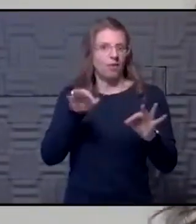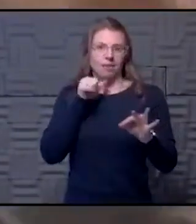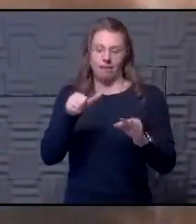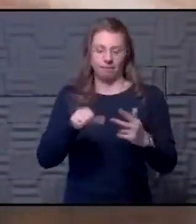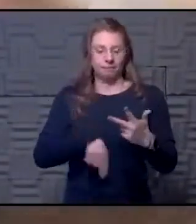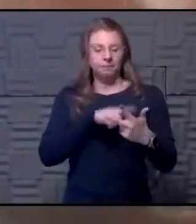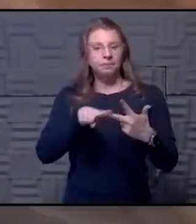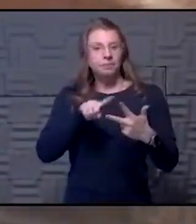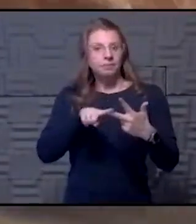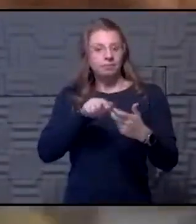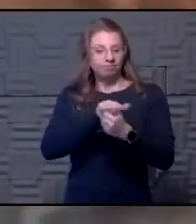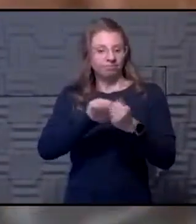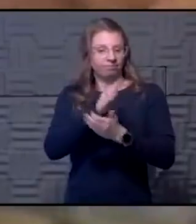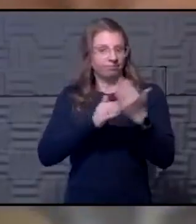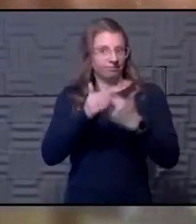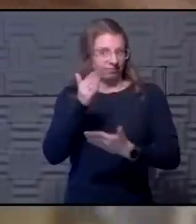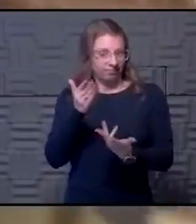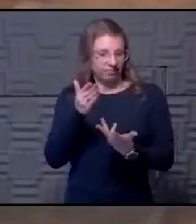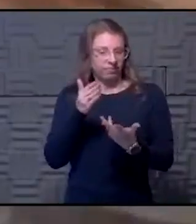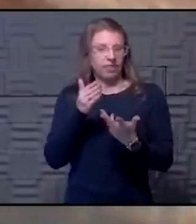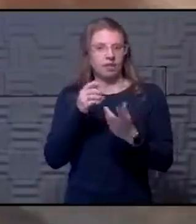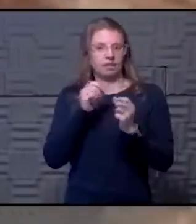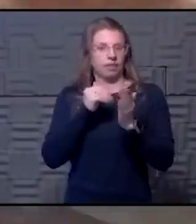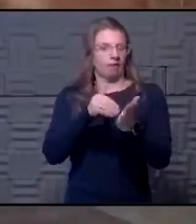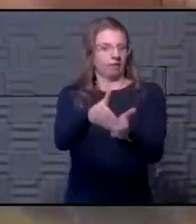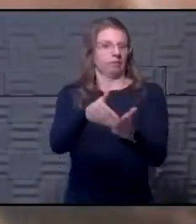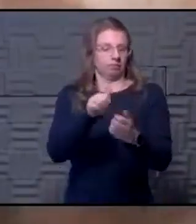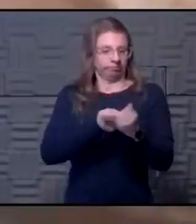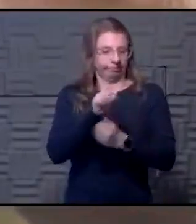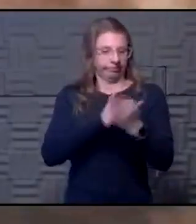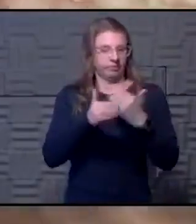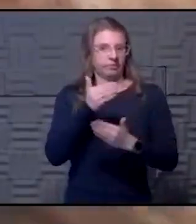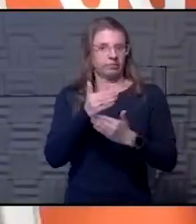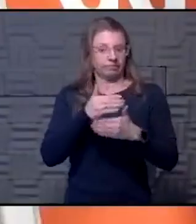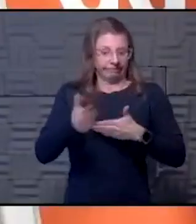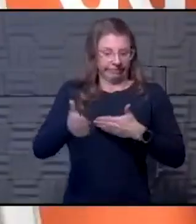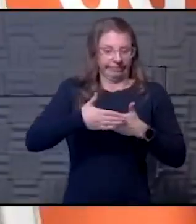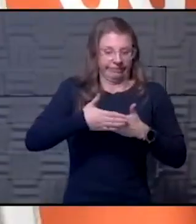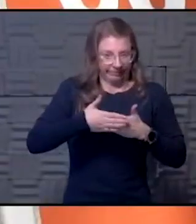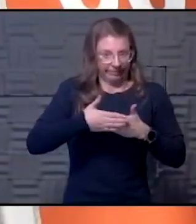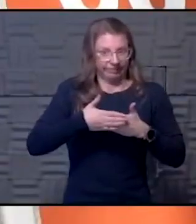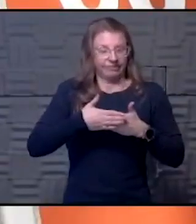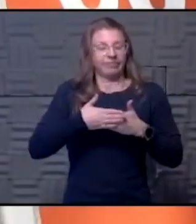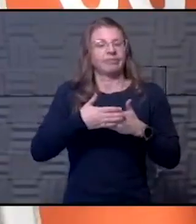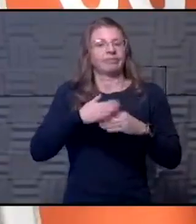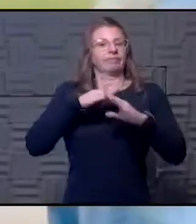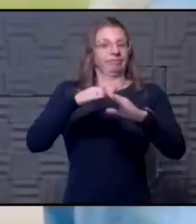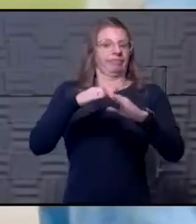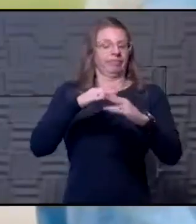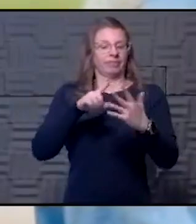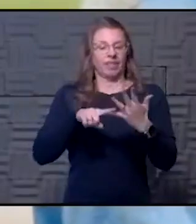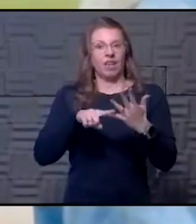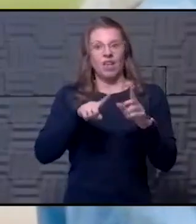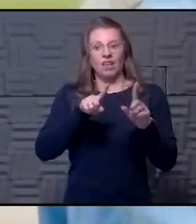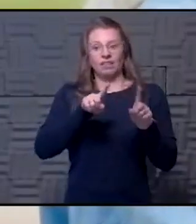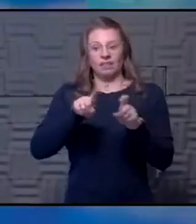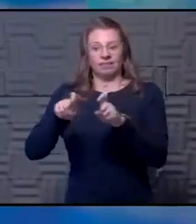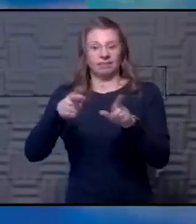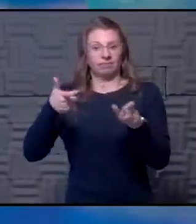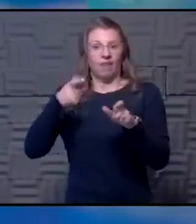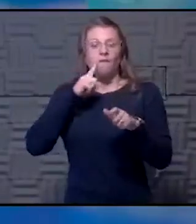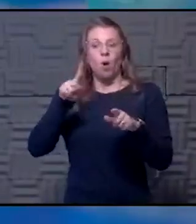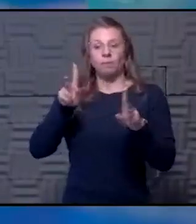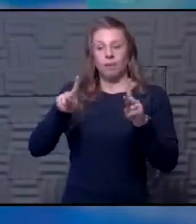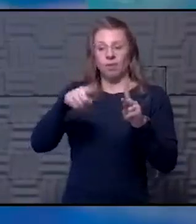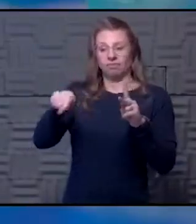perfect. Hand hygiene, right? Frequent hand washing, another intervention. And then rapid testing in symptomatic patients or